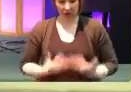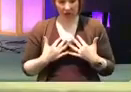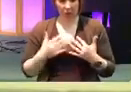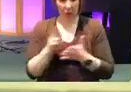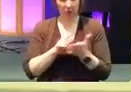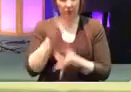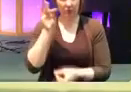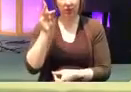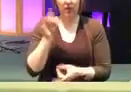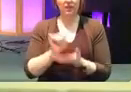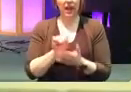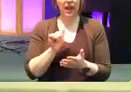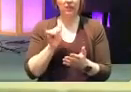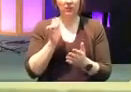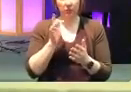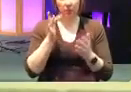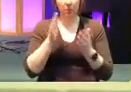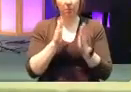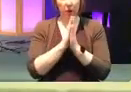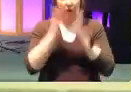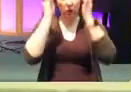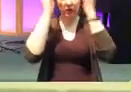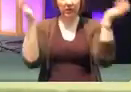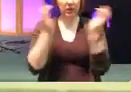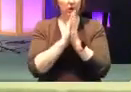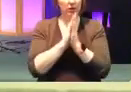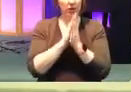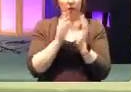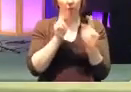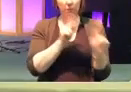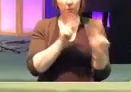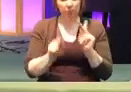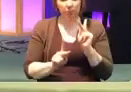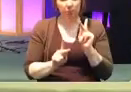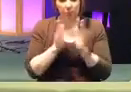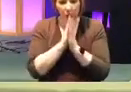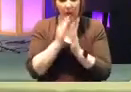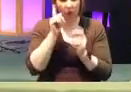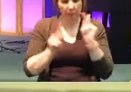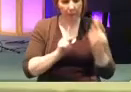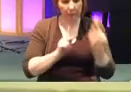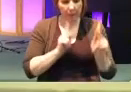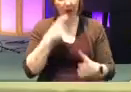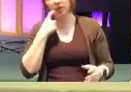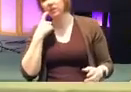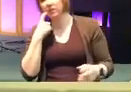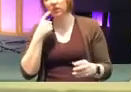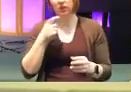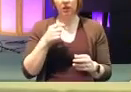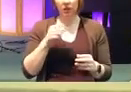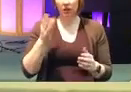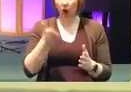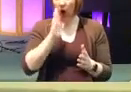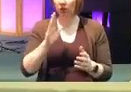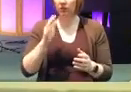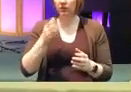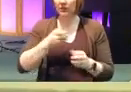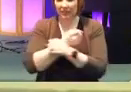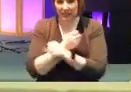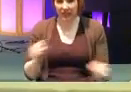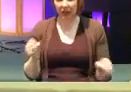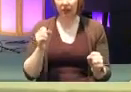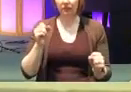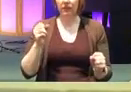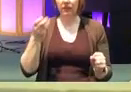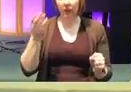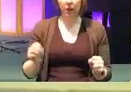pray prayers that are on the edge, praying for individuals that have been addicted for years and saying, God, deliver them as only